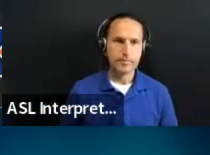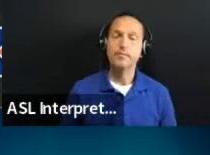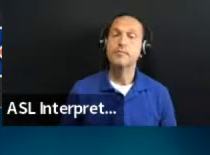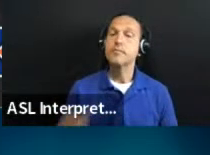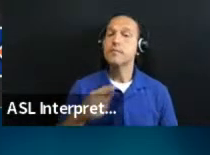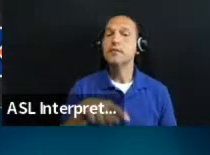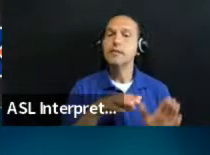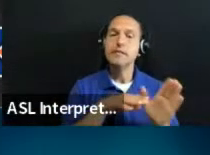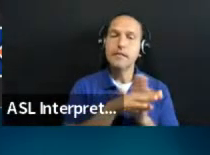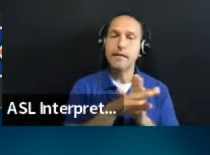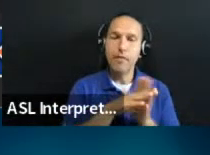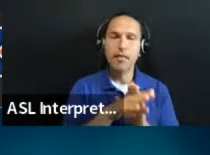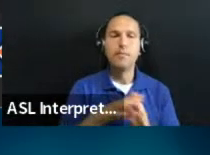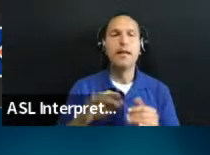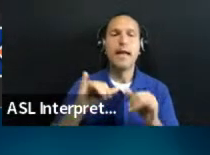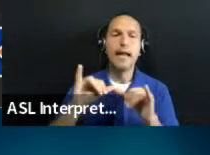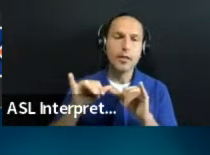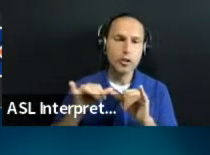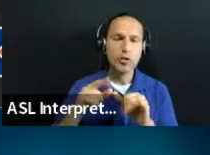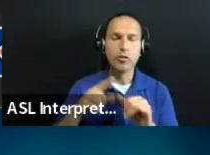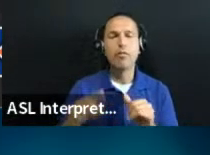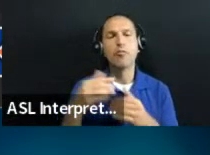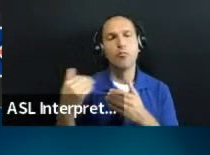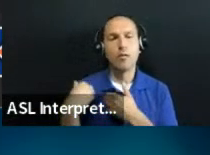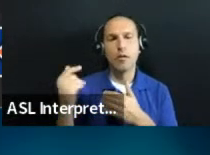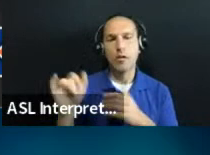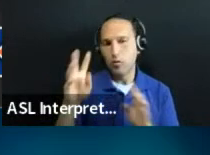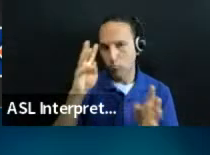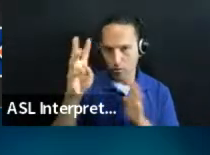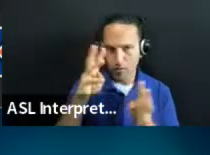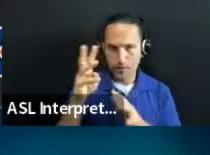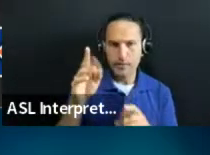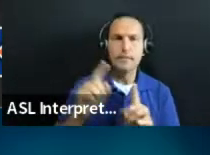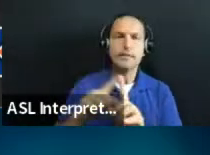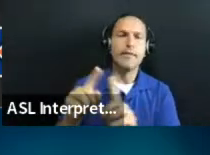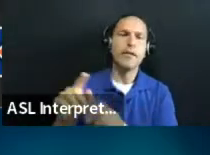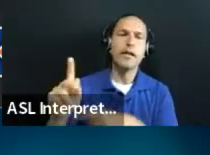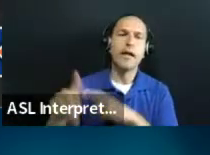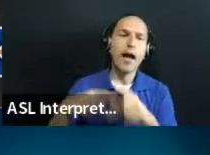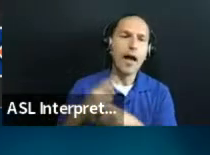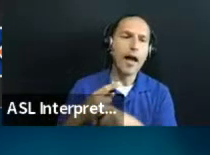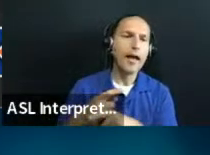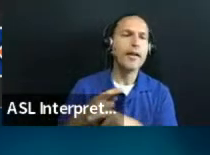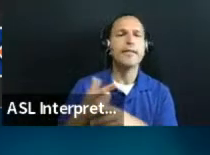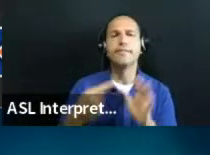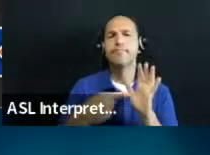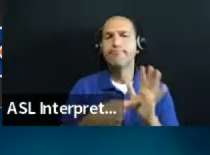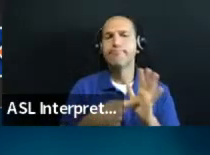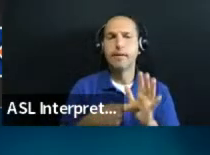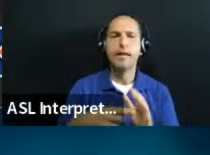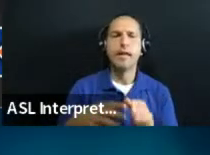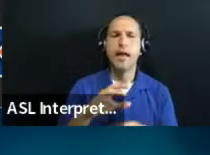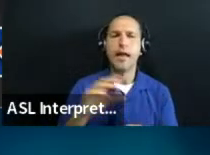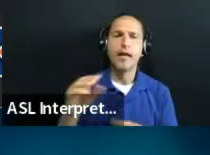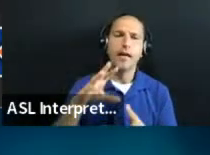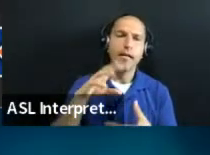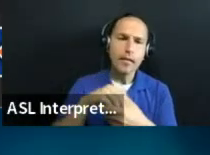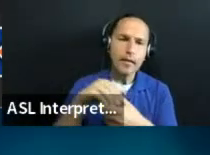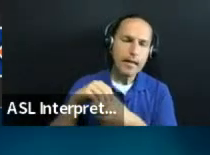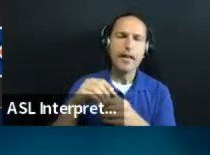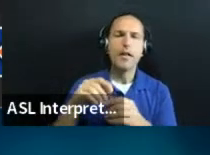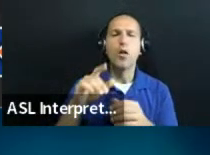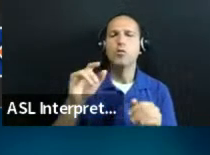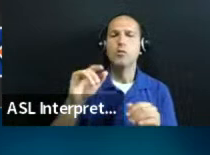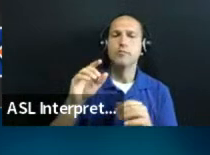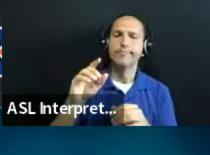Developers, engineers, right, they are responsible for creating accessible templates, accessible components, but also implementing all of